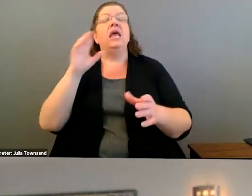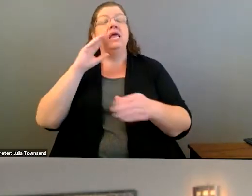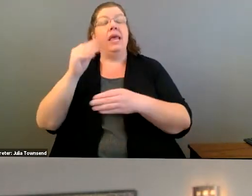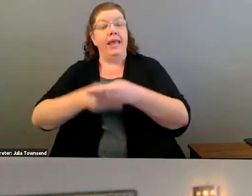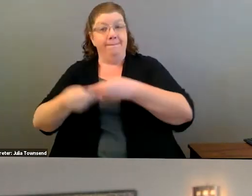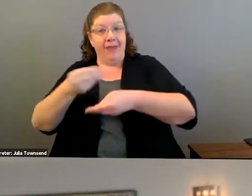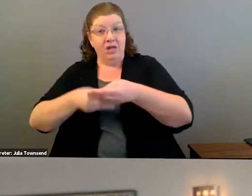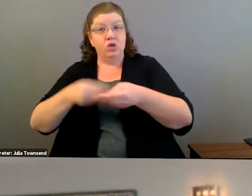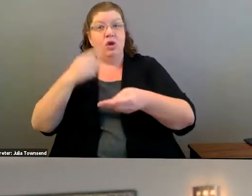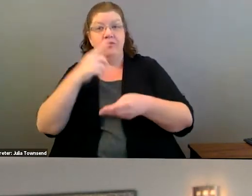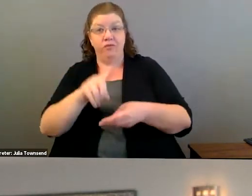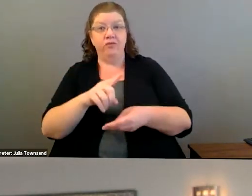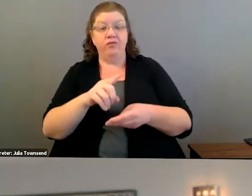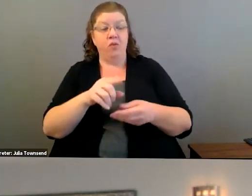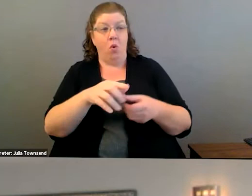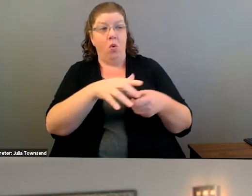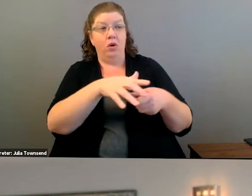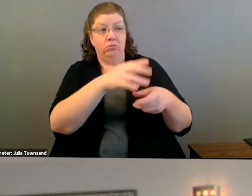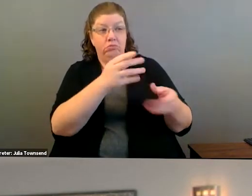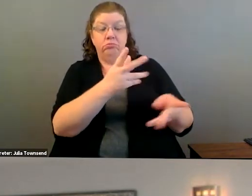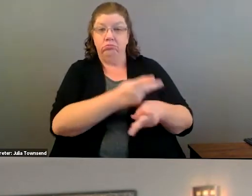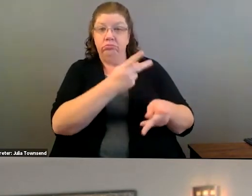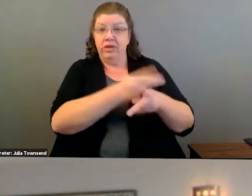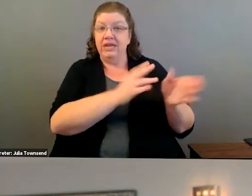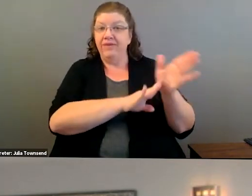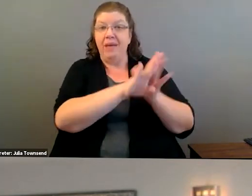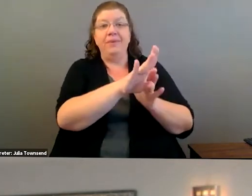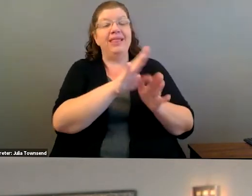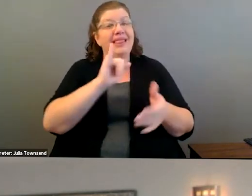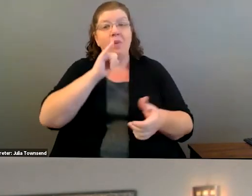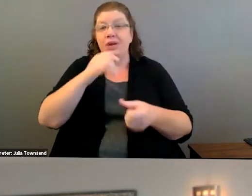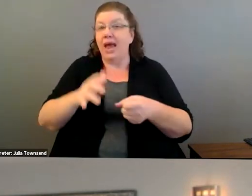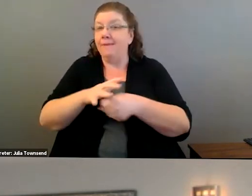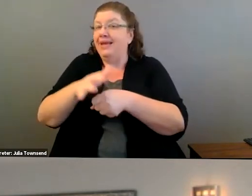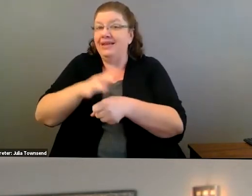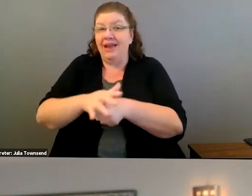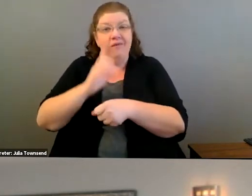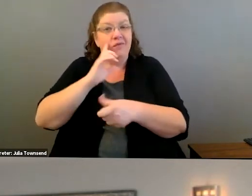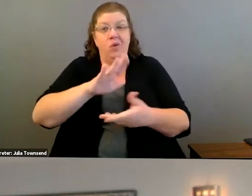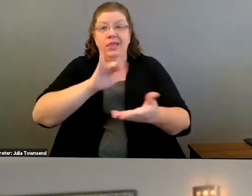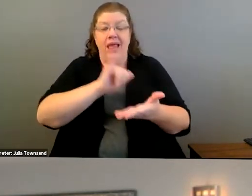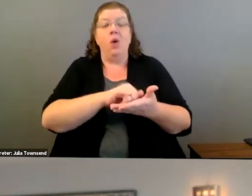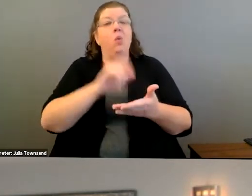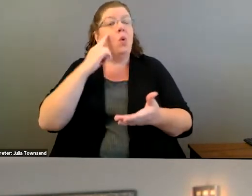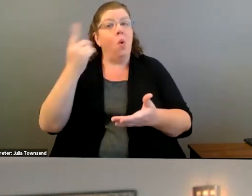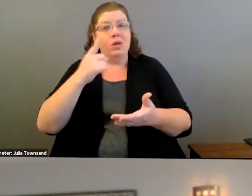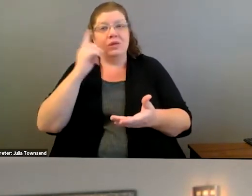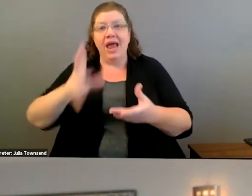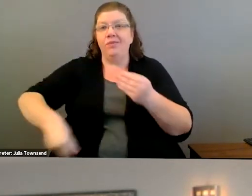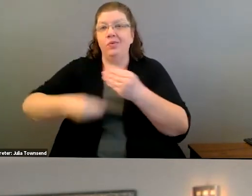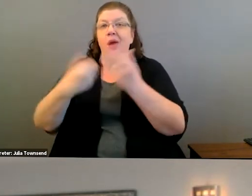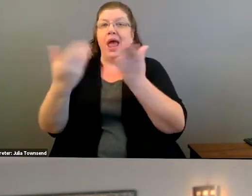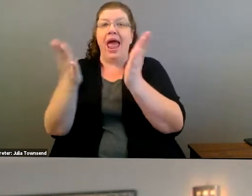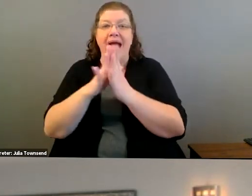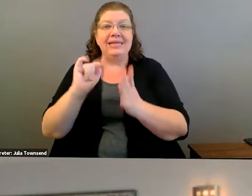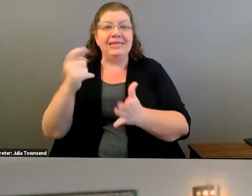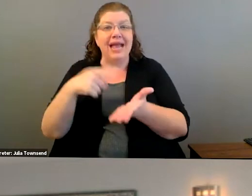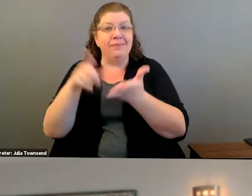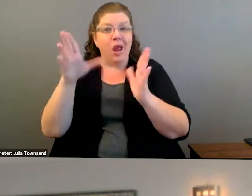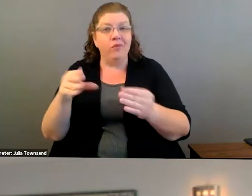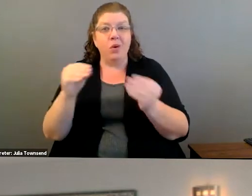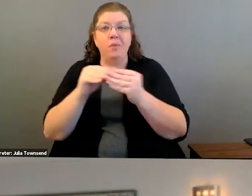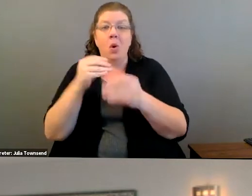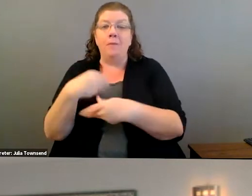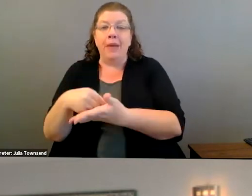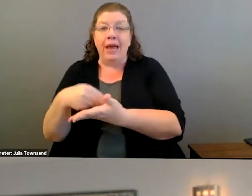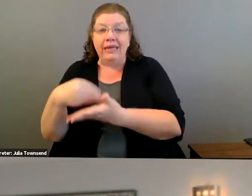will likely not cover remediation and site development. The district was always going to have to ask the taxpayers for more money or create public